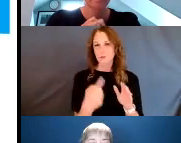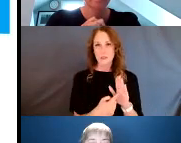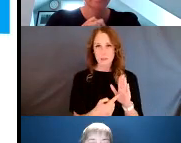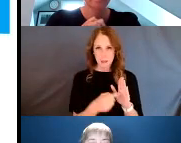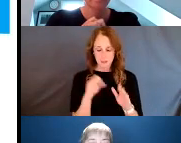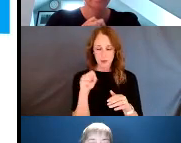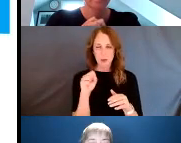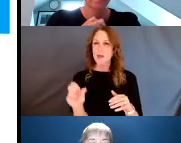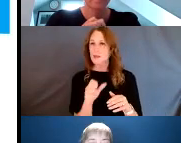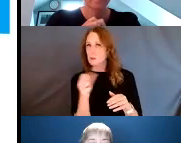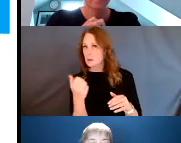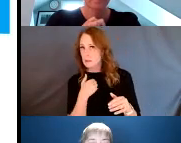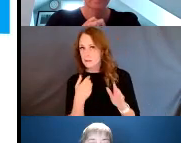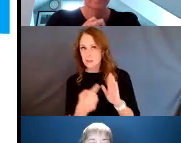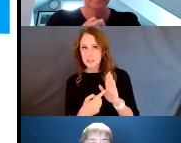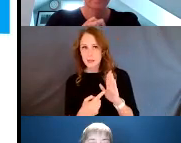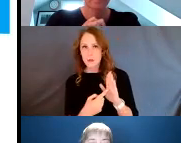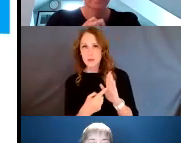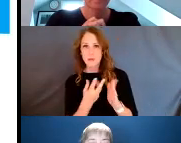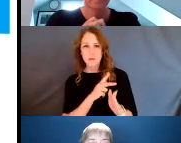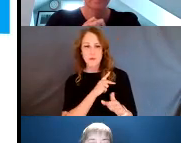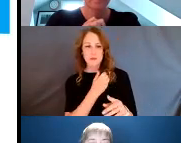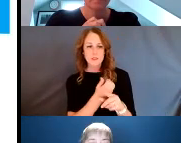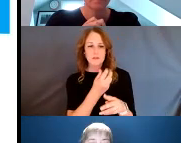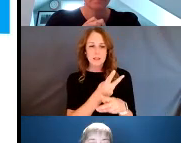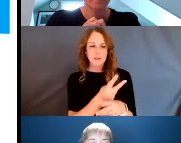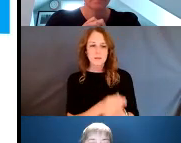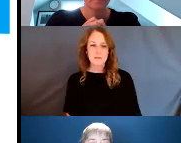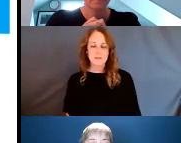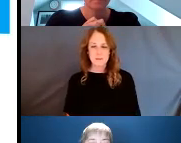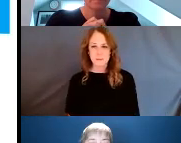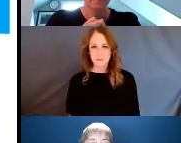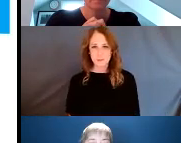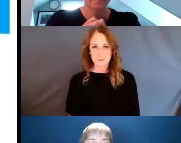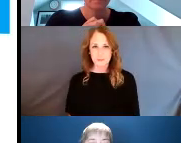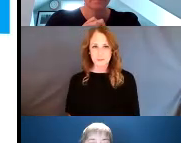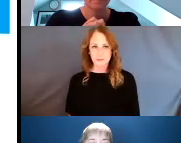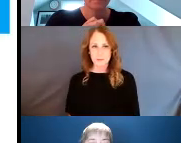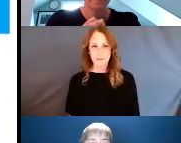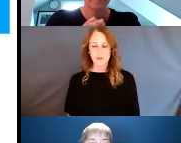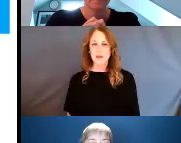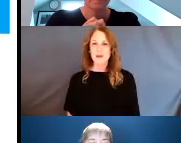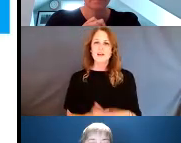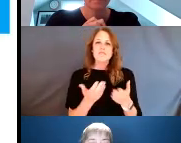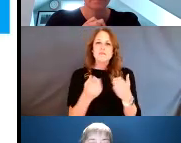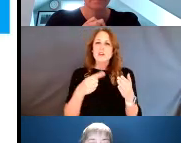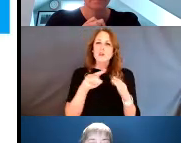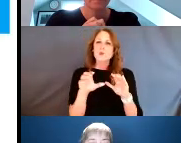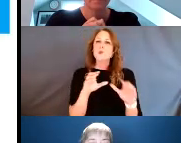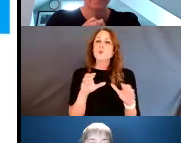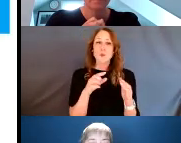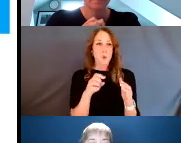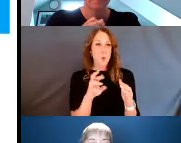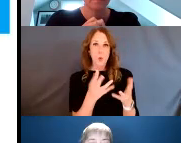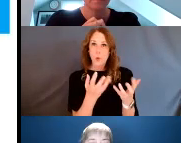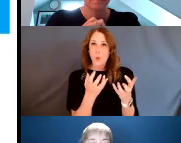anyone else have any examples of personal self-care? Things that maybe you do or things that you want to do? Maybe something you